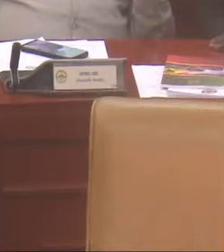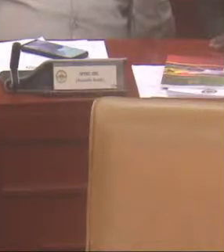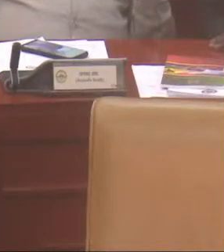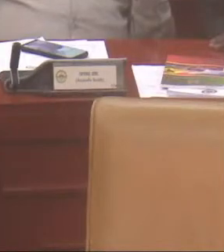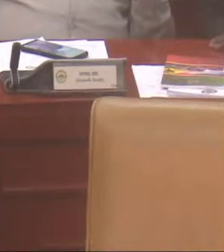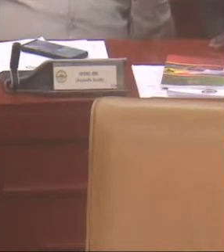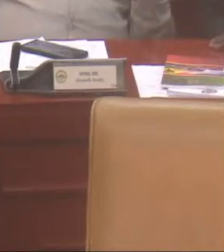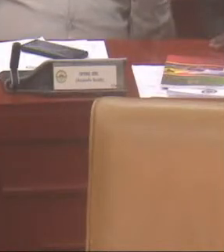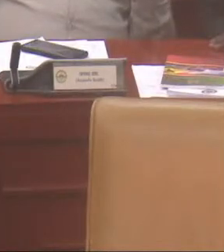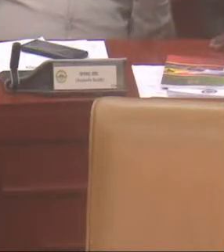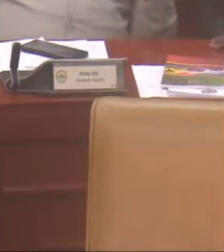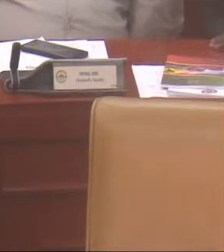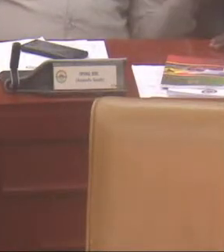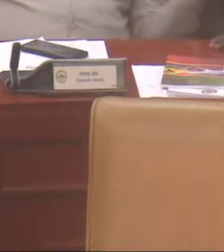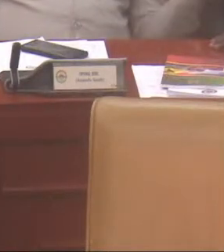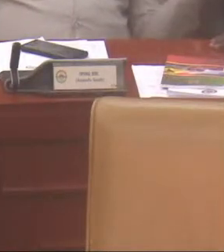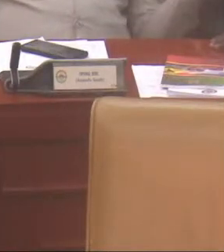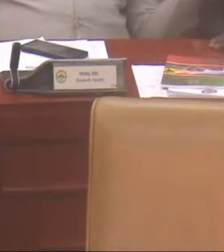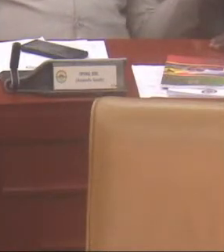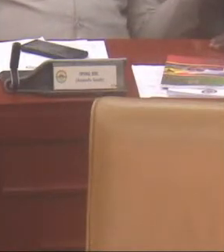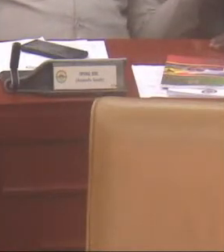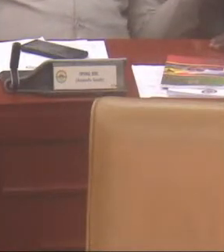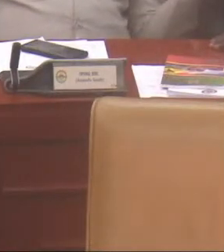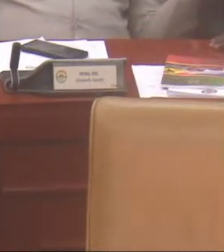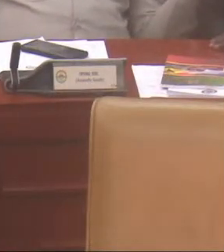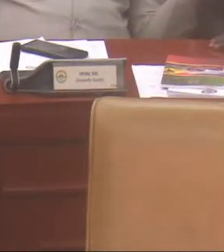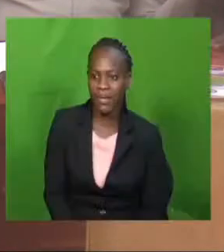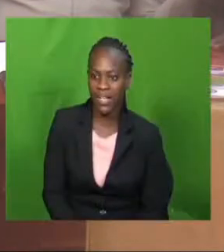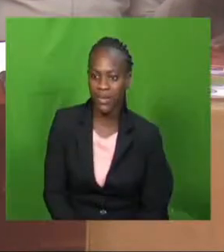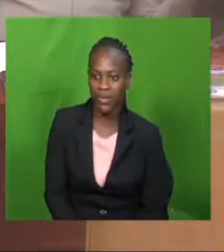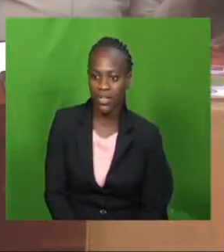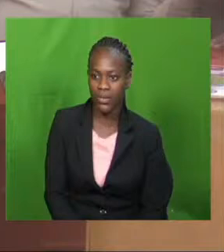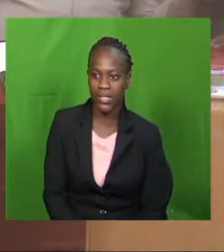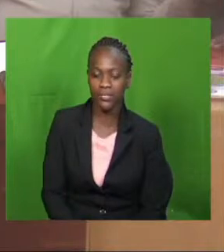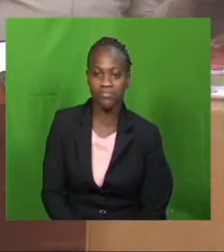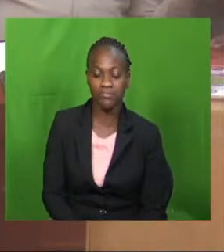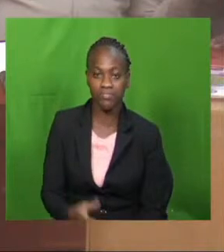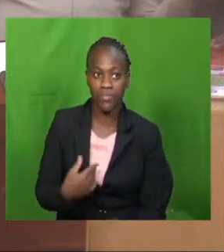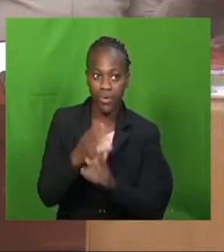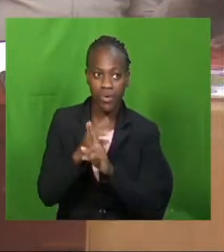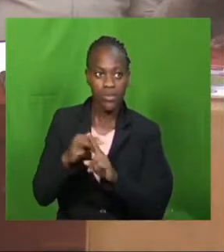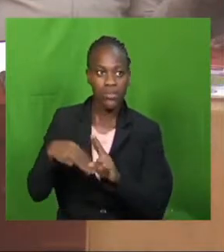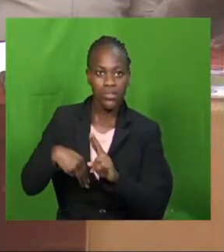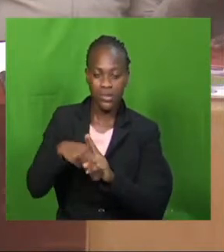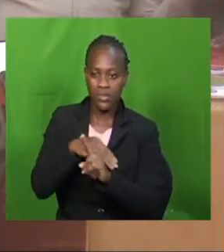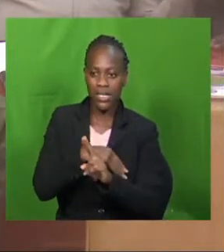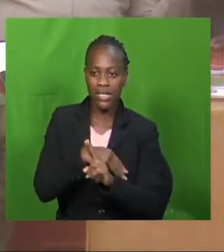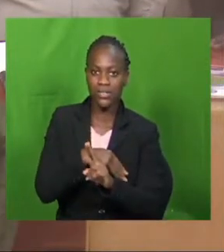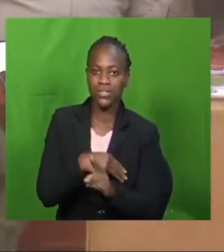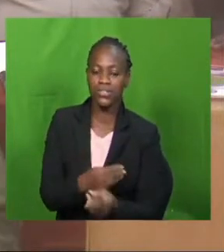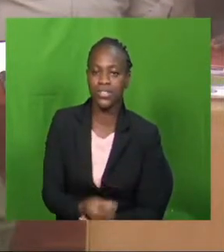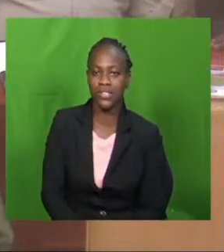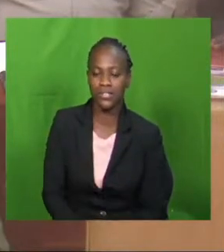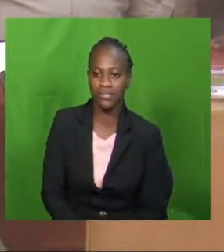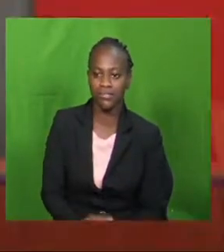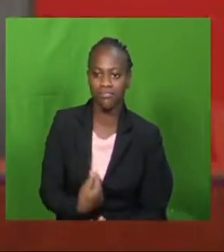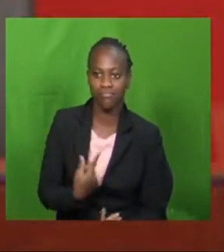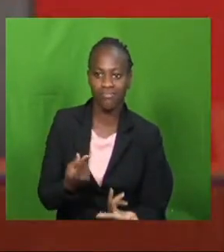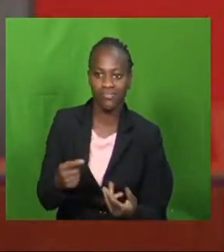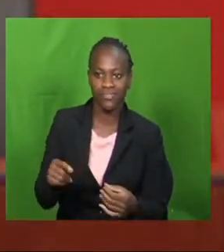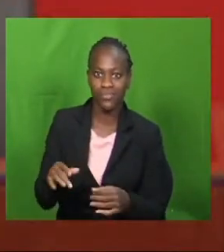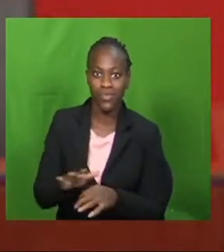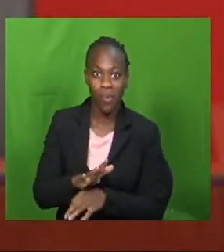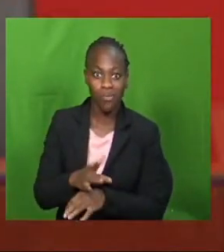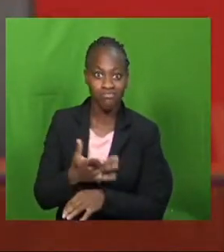can come back to do that. Just complying with the rules, sir. Thank you, Mr. Speaker. The honourable member is remembering his old days